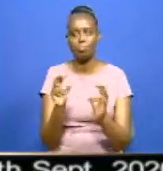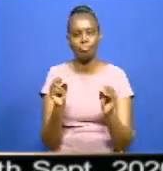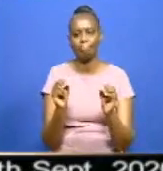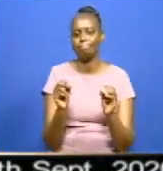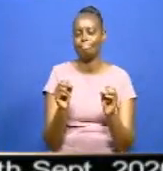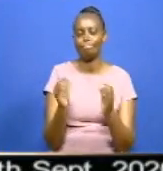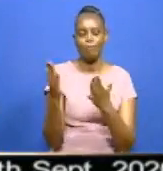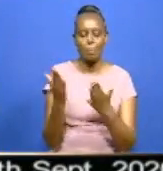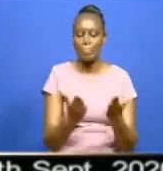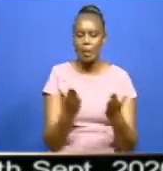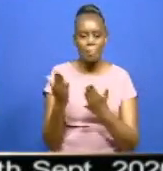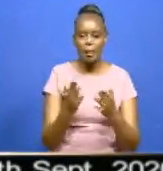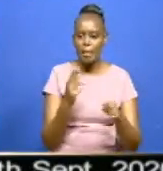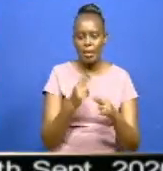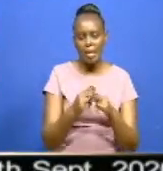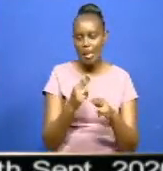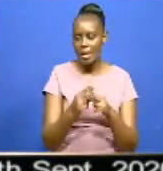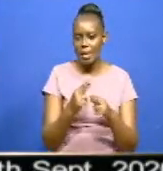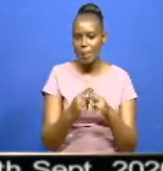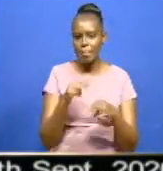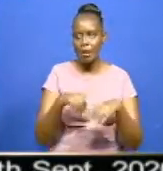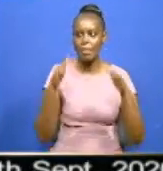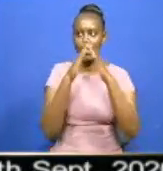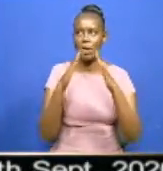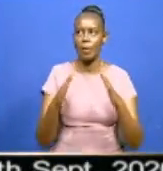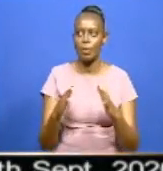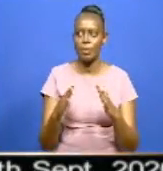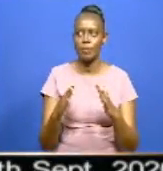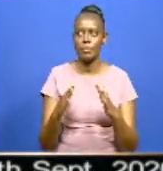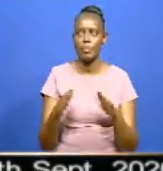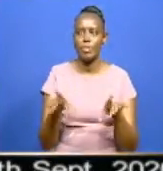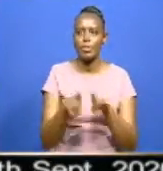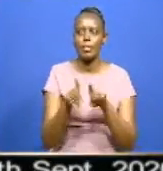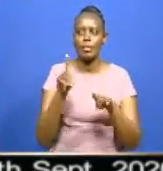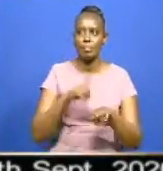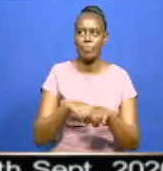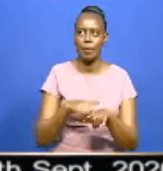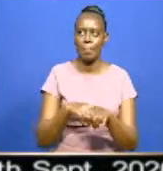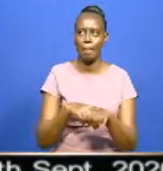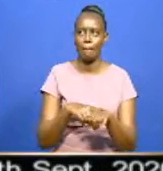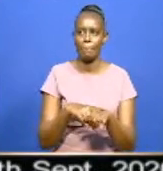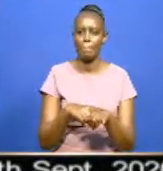comes into the House. Mr.